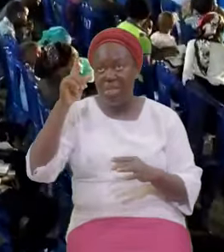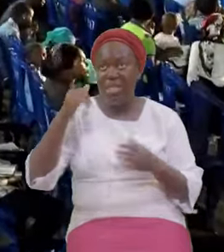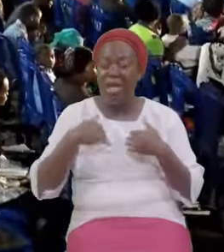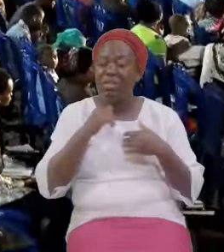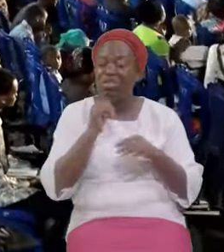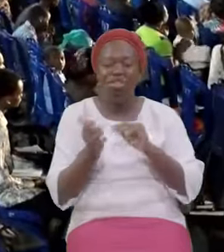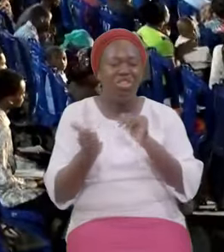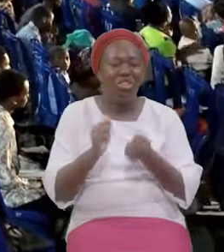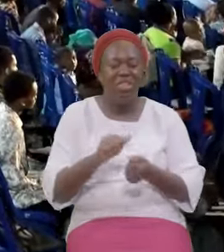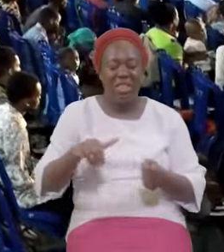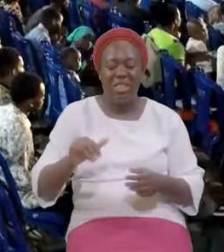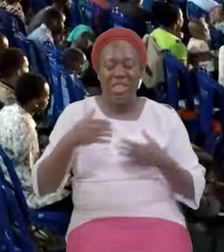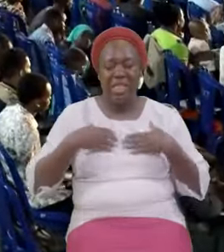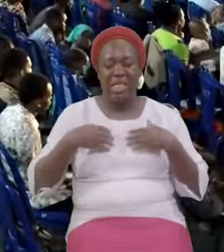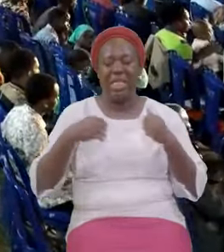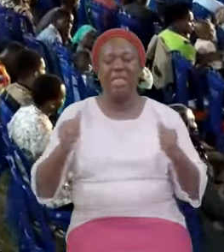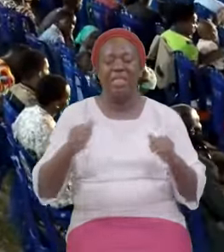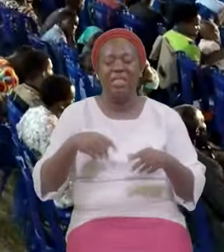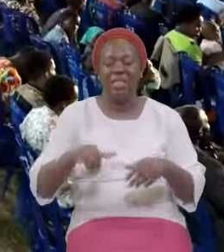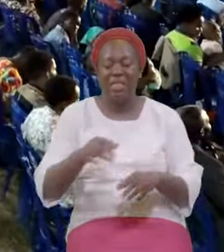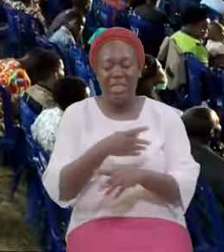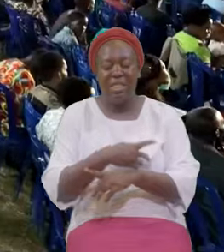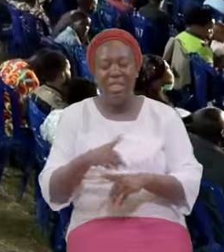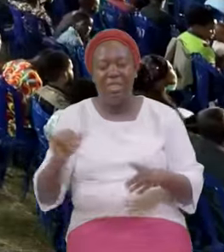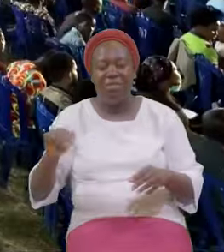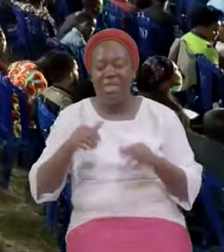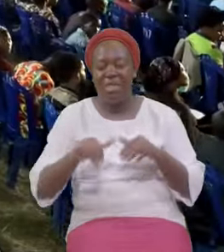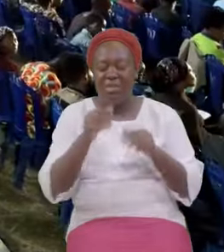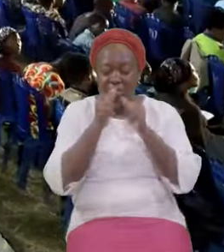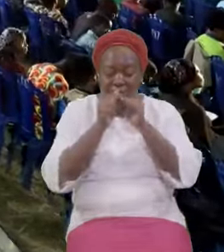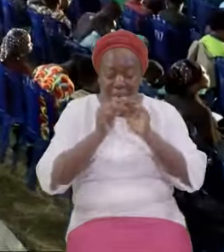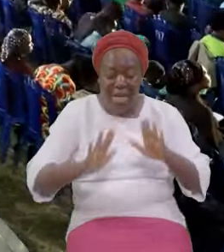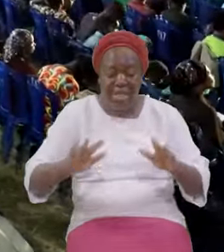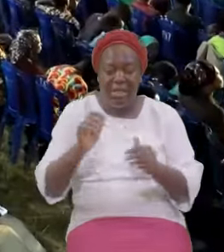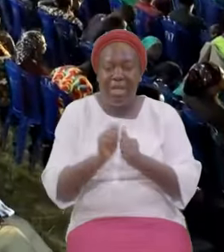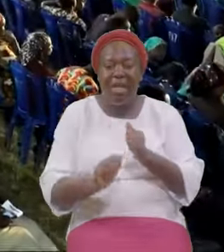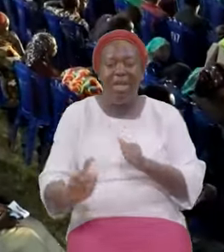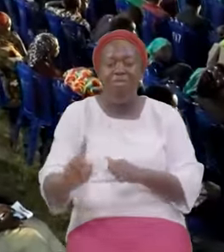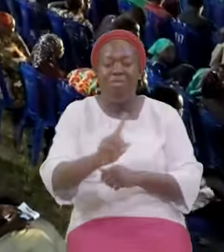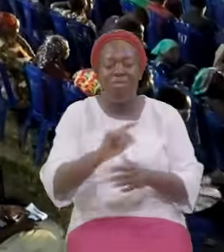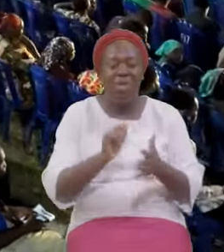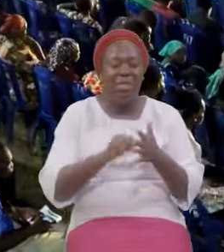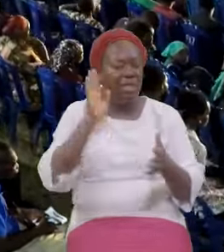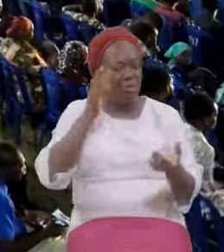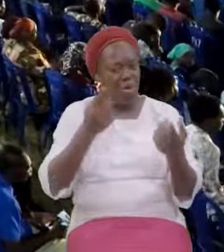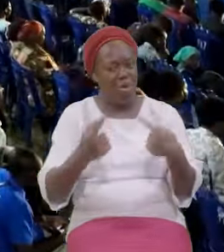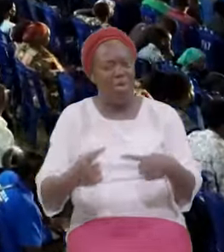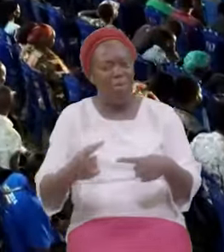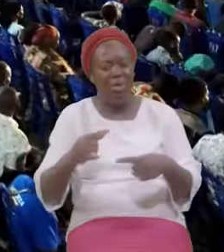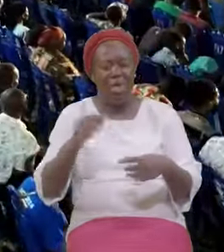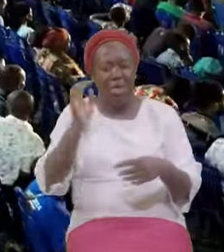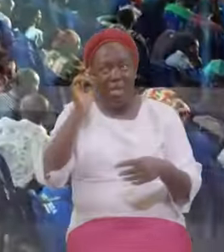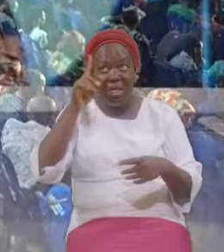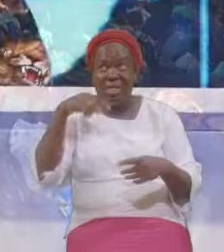is still delivering, is still blessing everyone that will come. He says, come unto